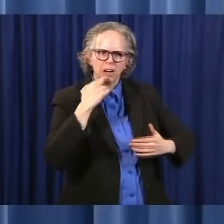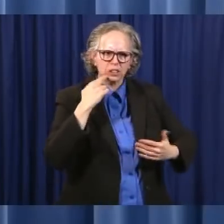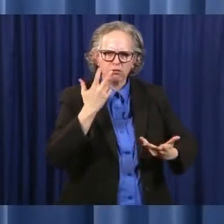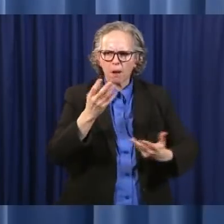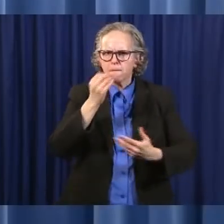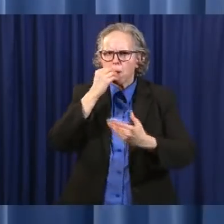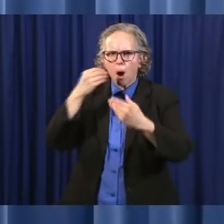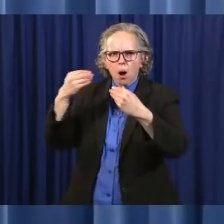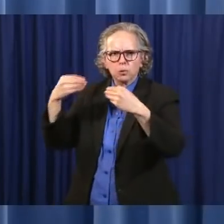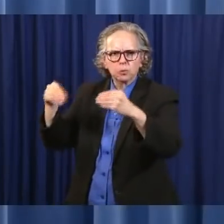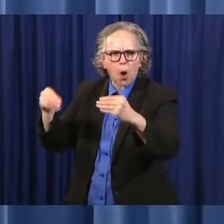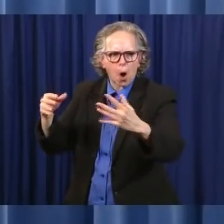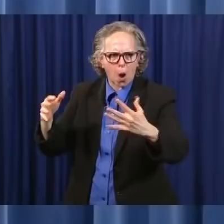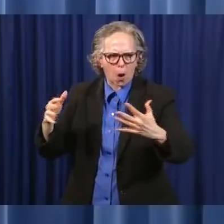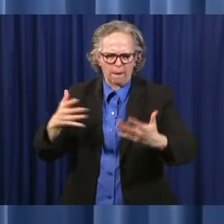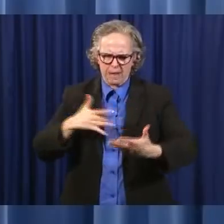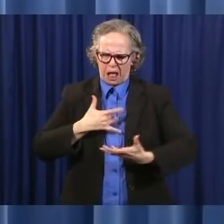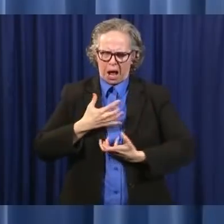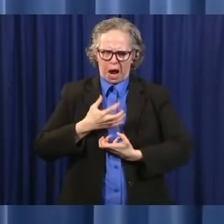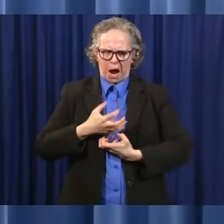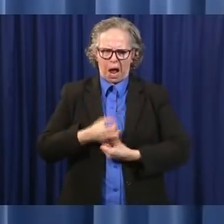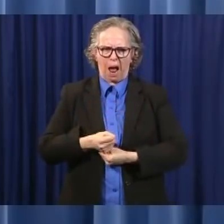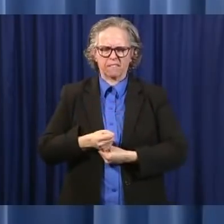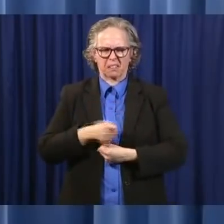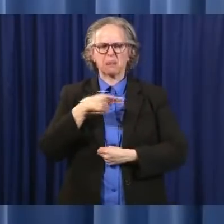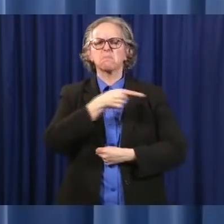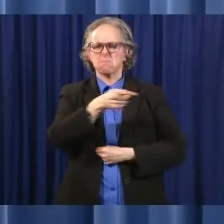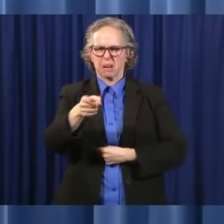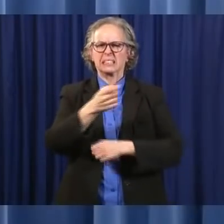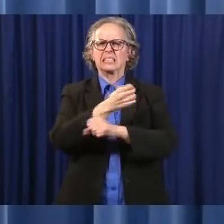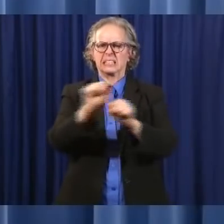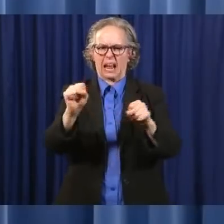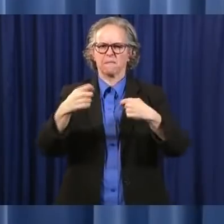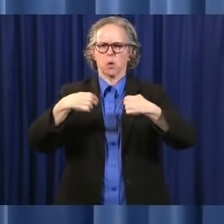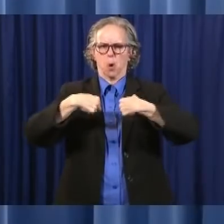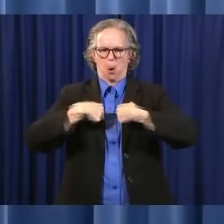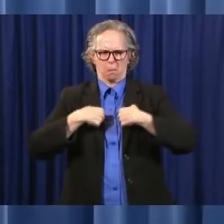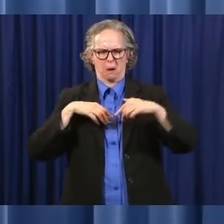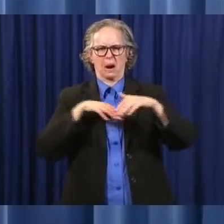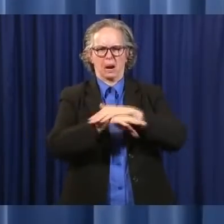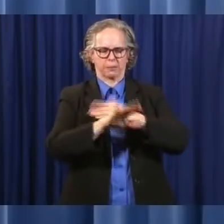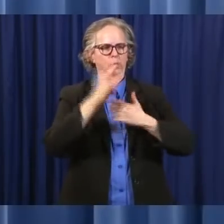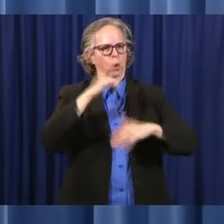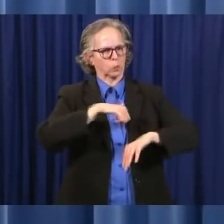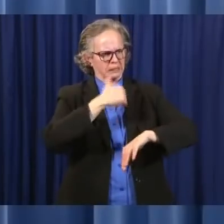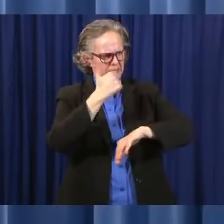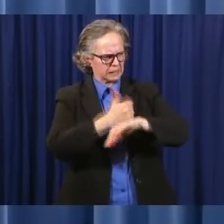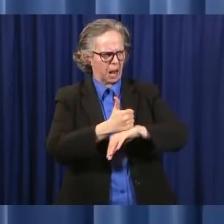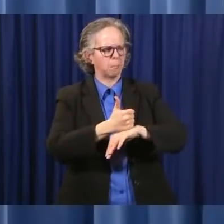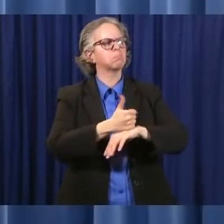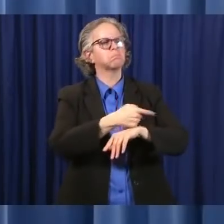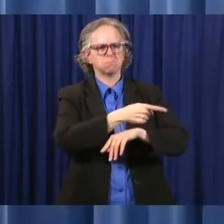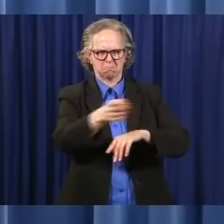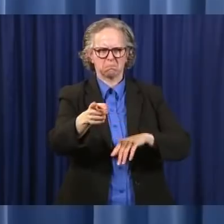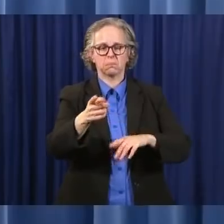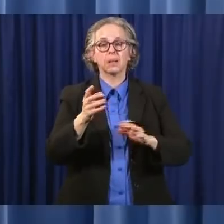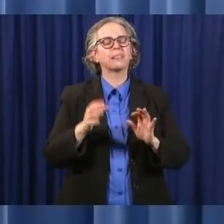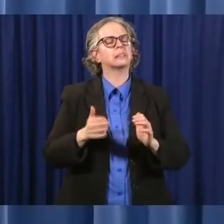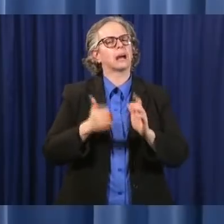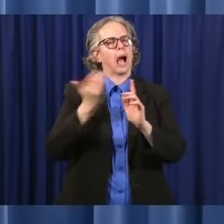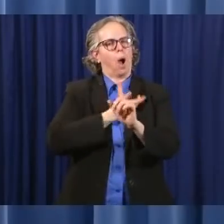that everything is being done that can be done to protect them. And I think that's really the most important thing that we can do. So